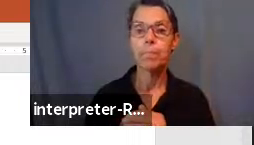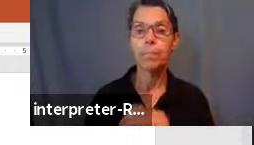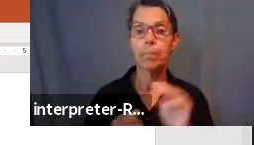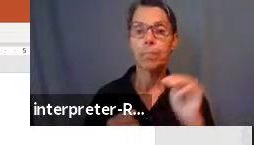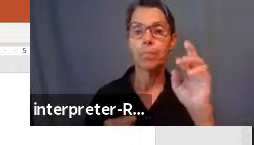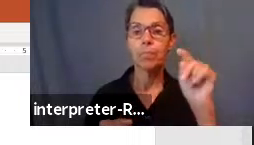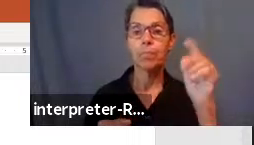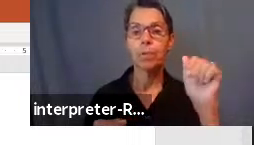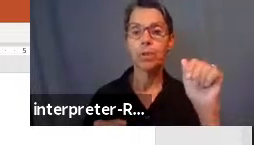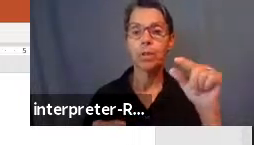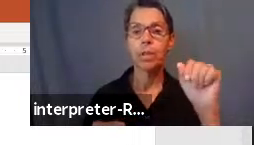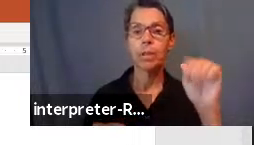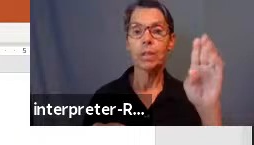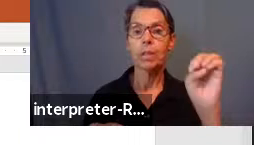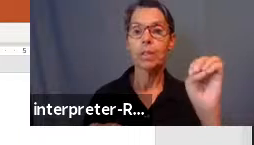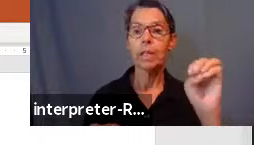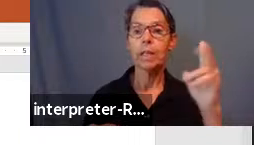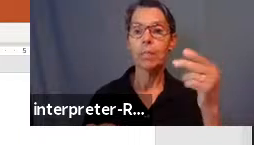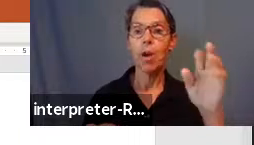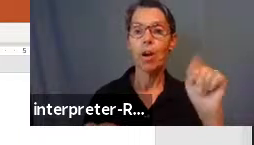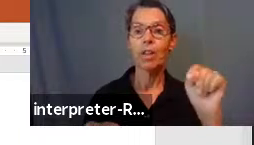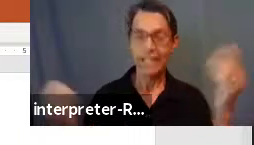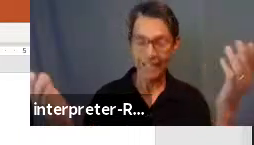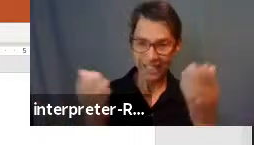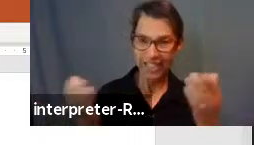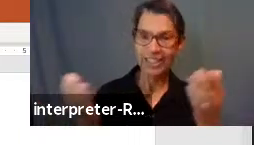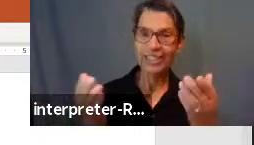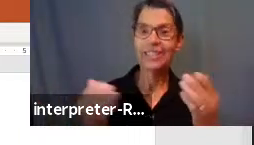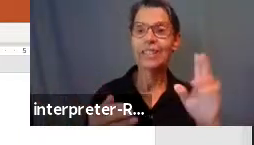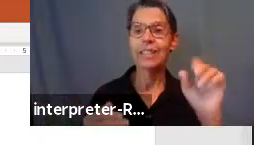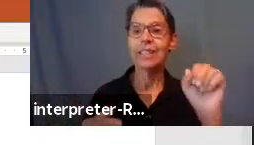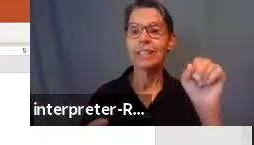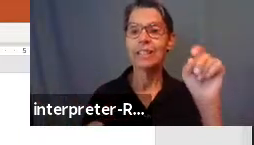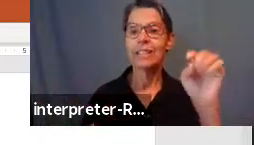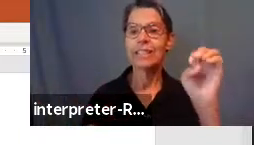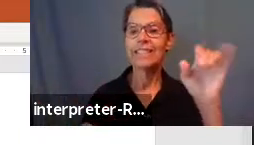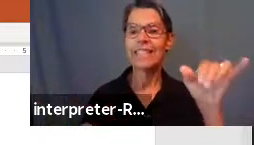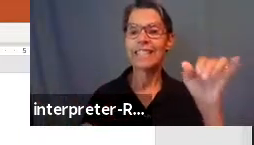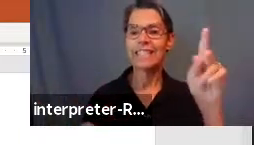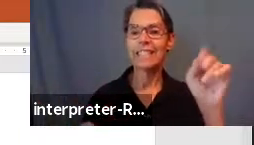Martha Gabehart. I'm here. Stacy Knoll,